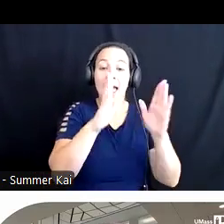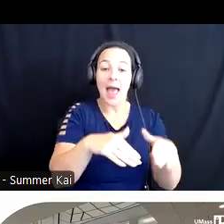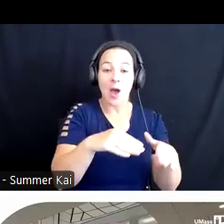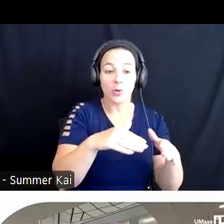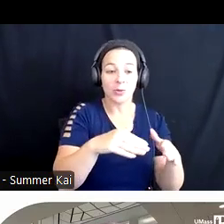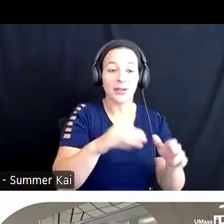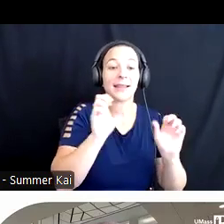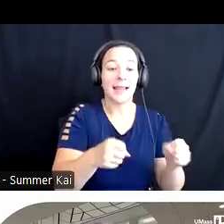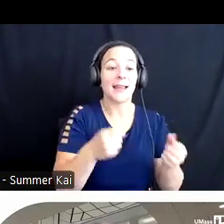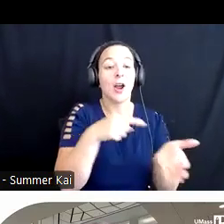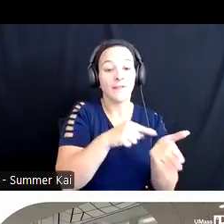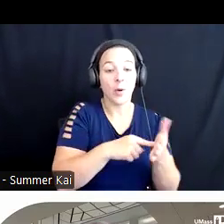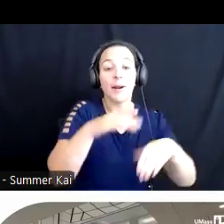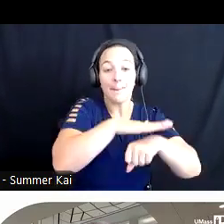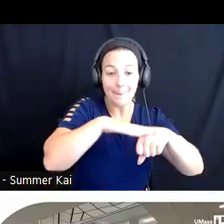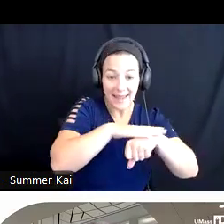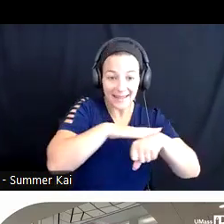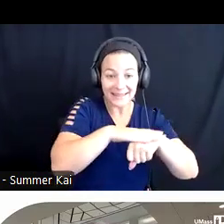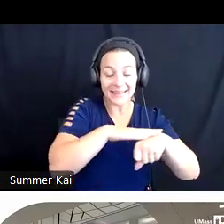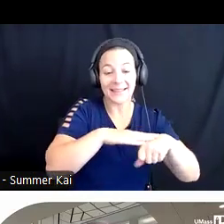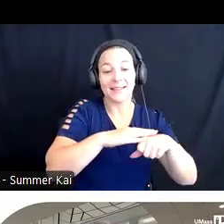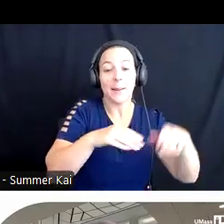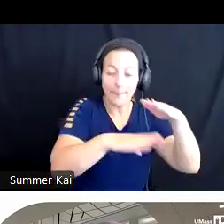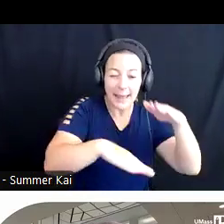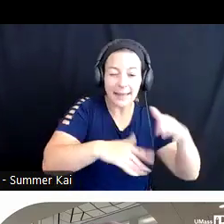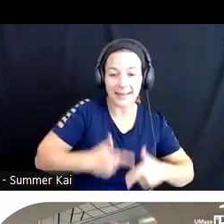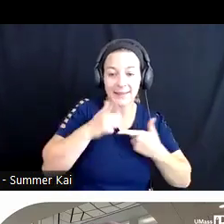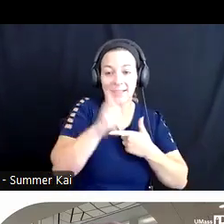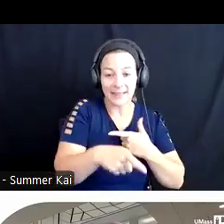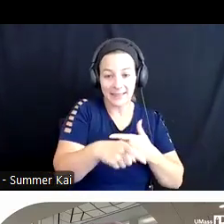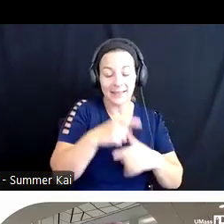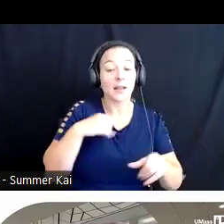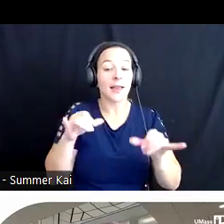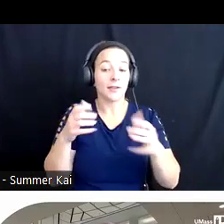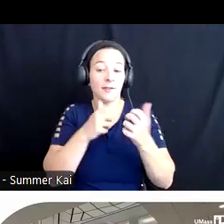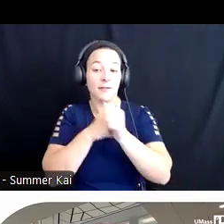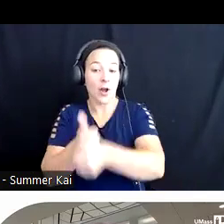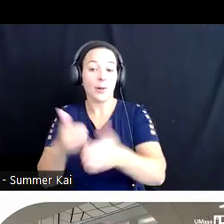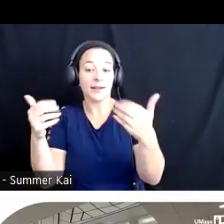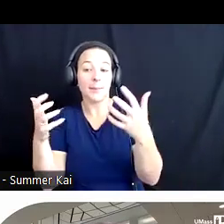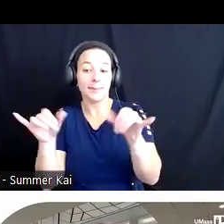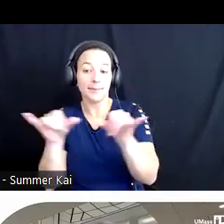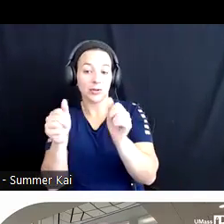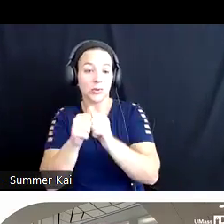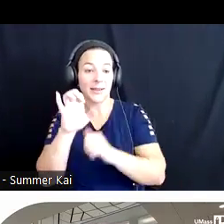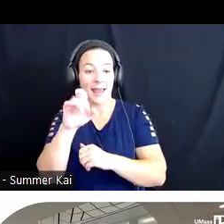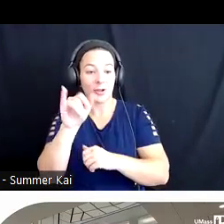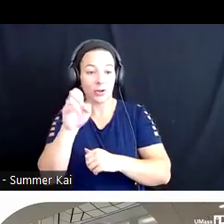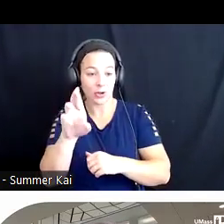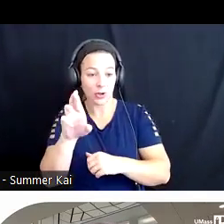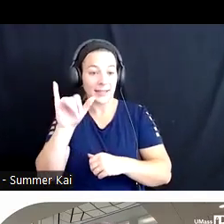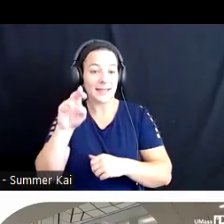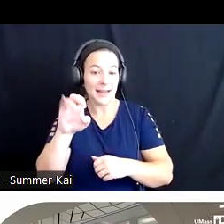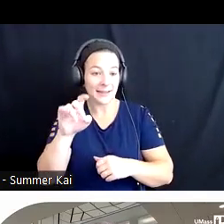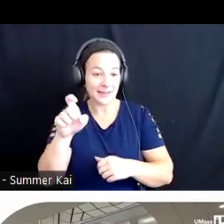living needs as measured by the Elder Index in the community. These are people or households who would have to diminish